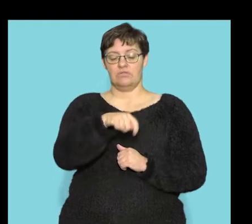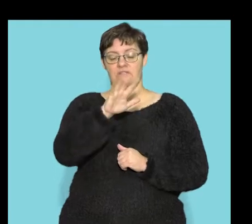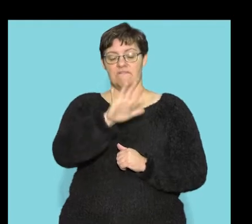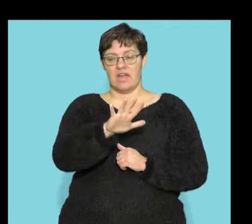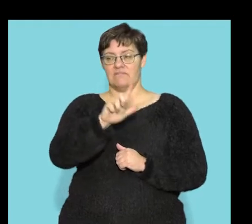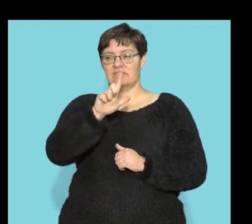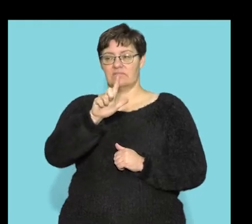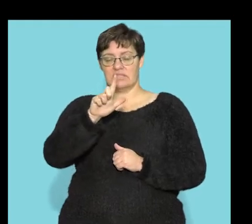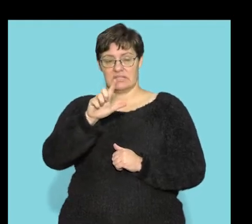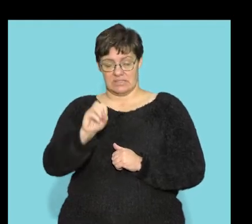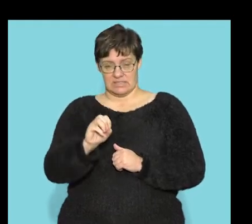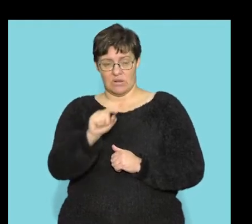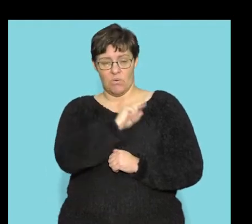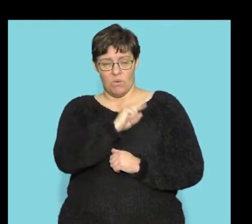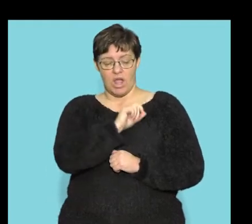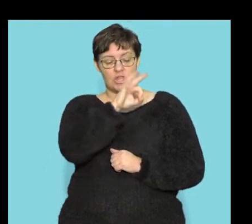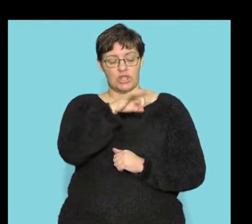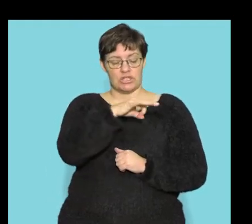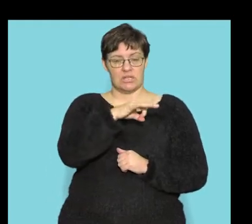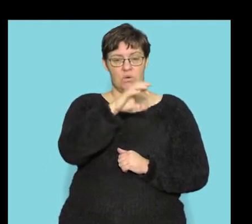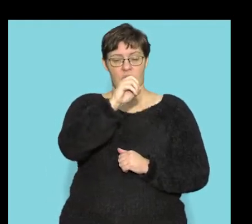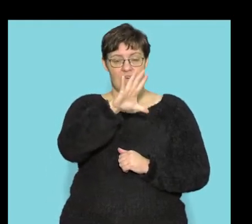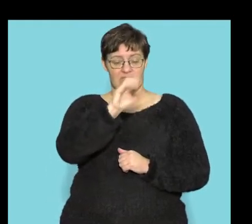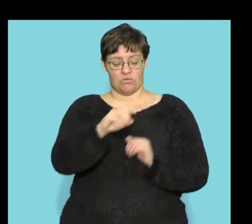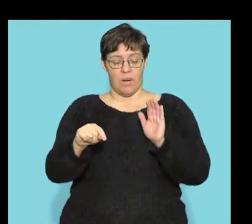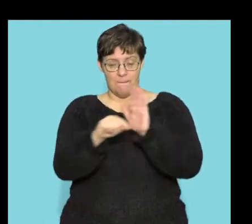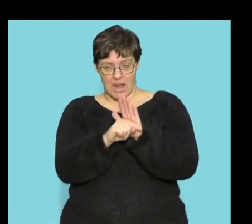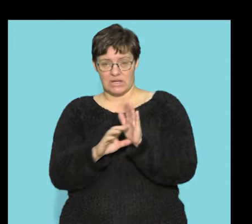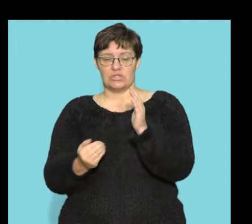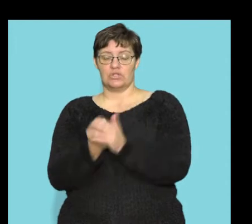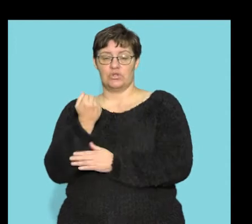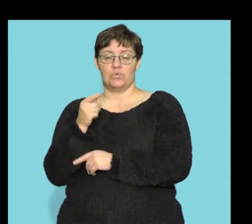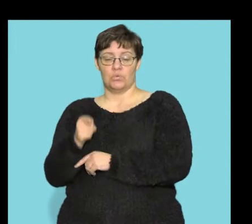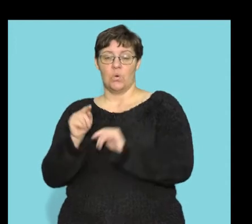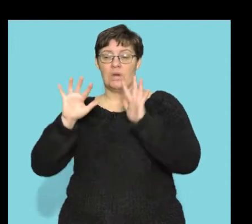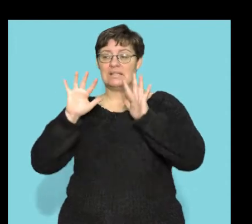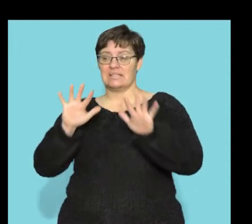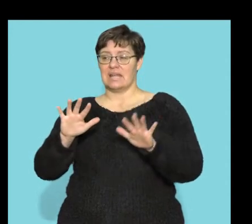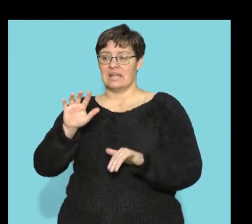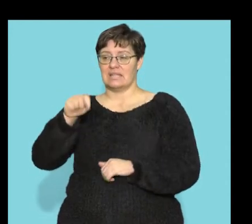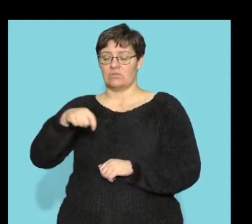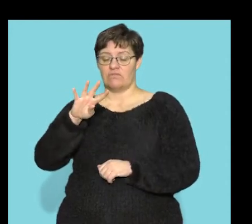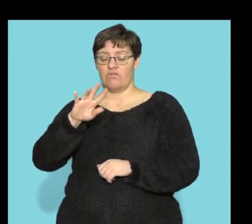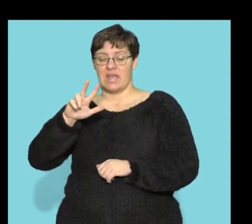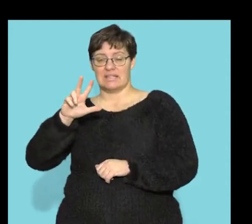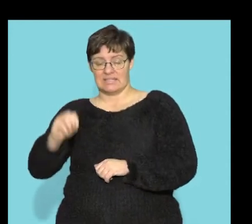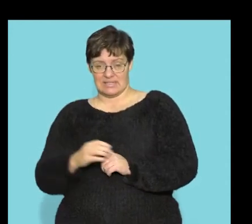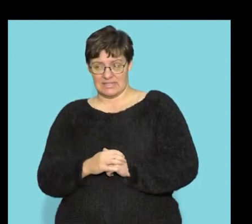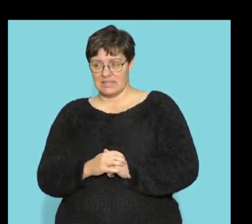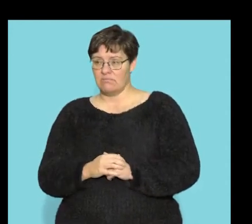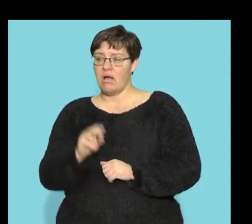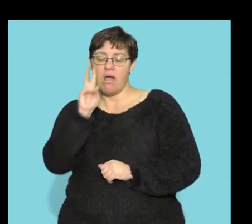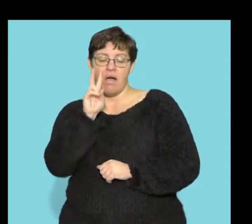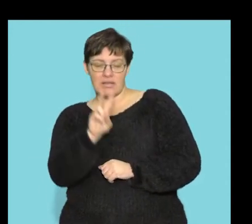2,570. Why? 13,050 minus my new provision of 10,480, and here you can see